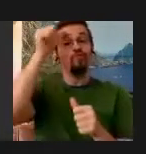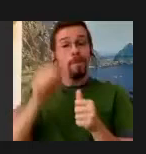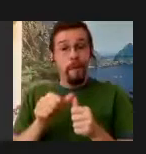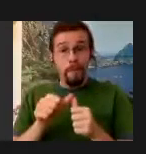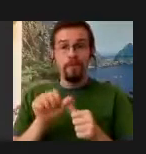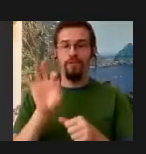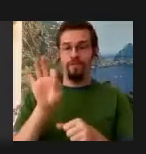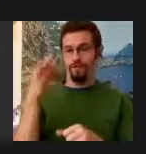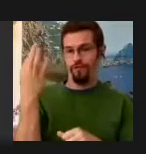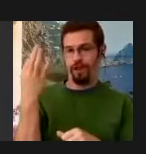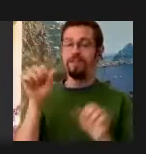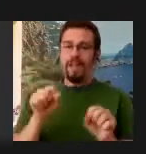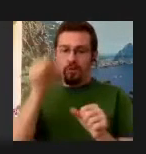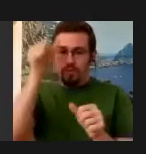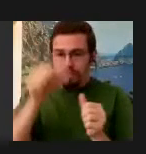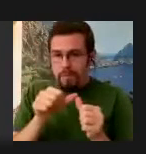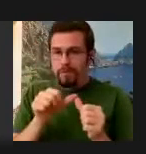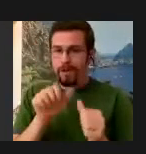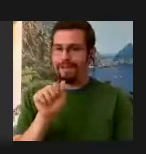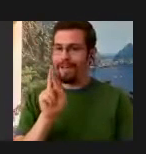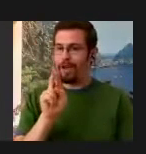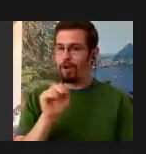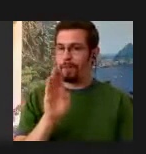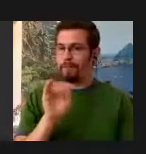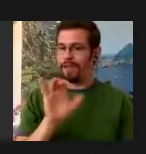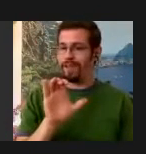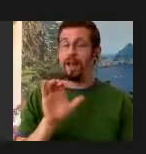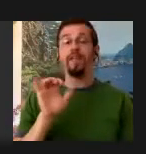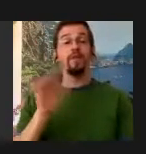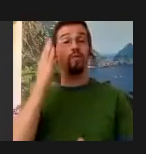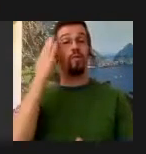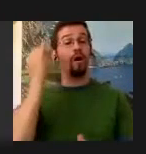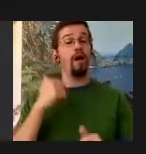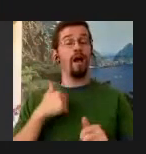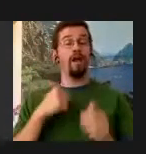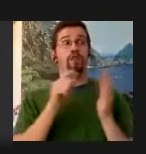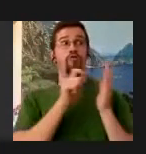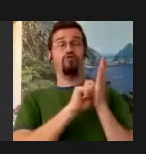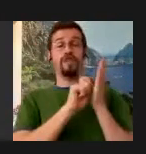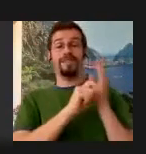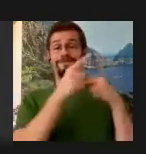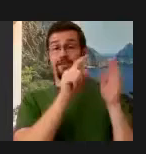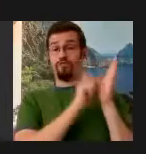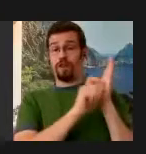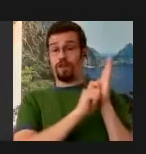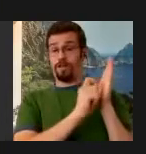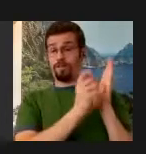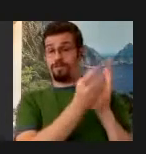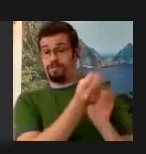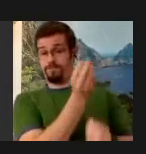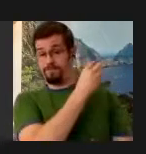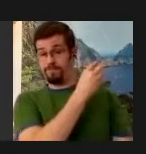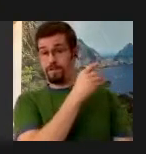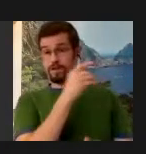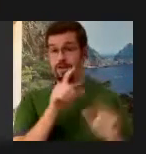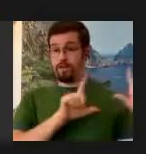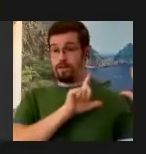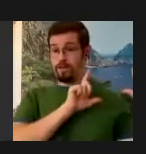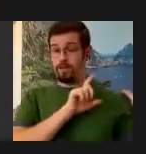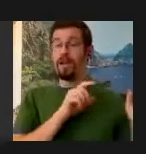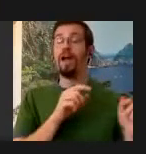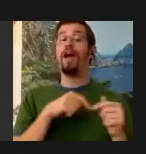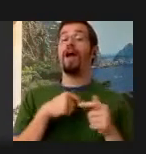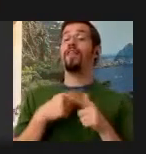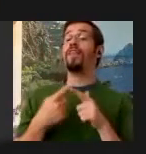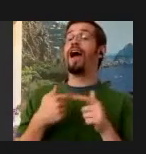French. So that's why I have written using sign writing on the blackboard, and I asked them to